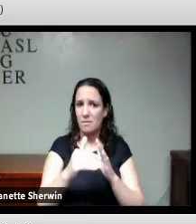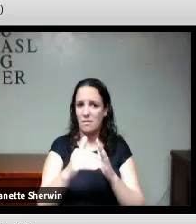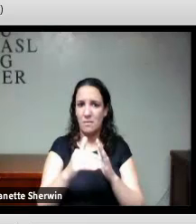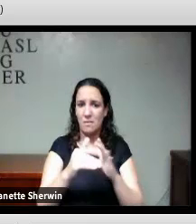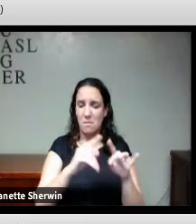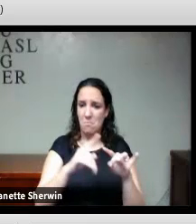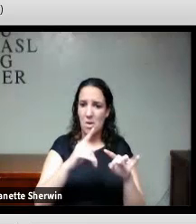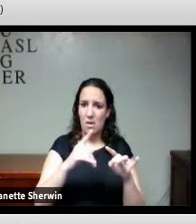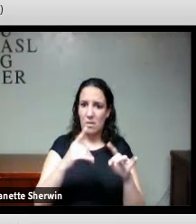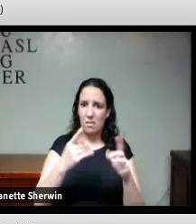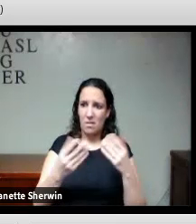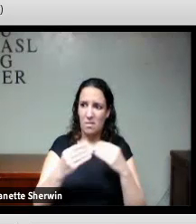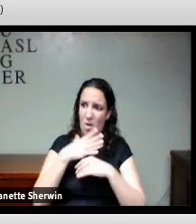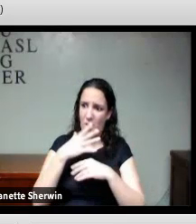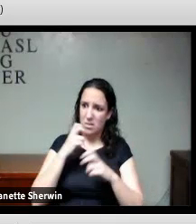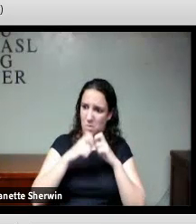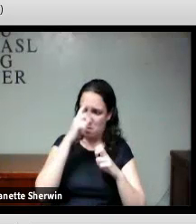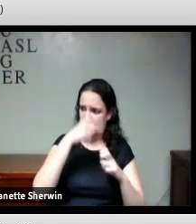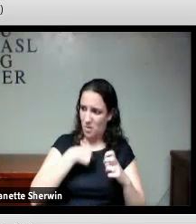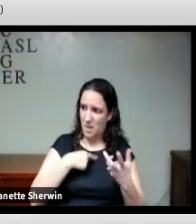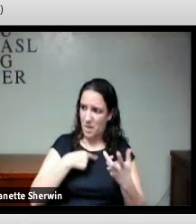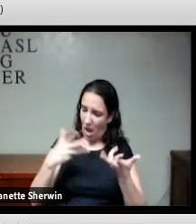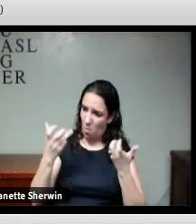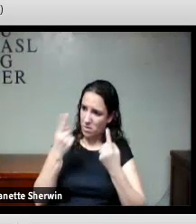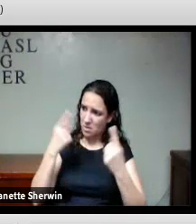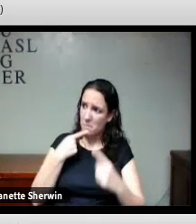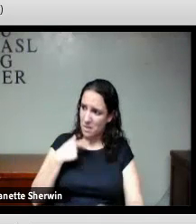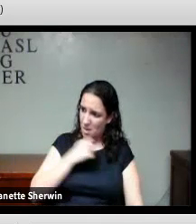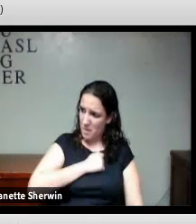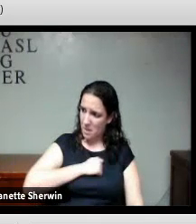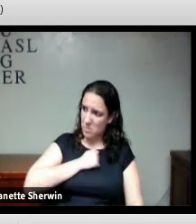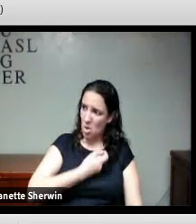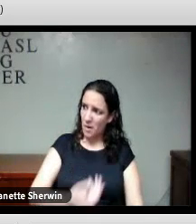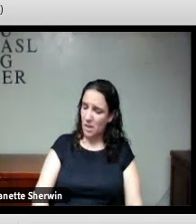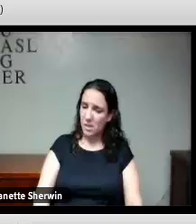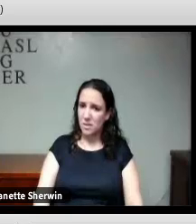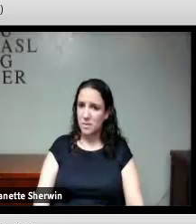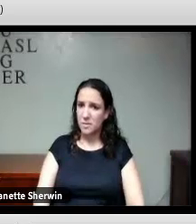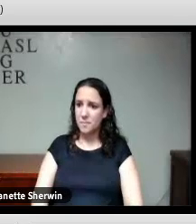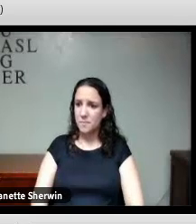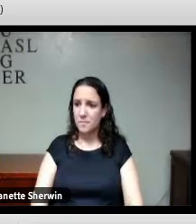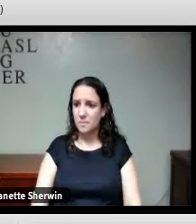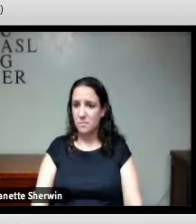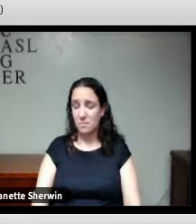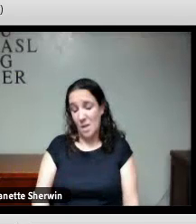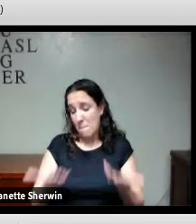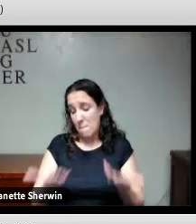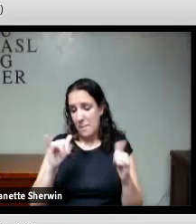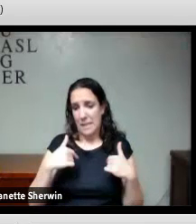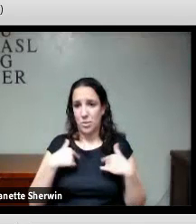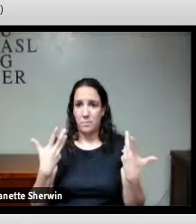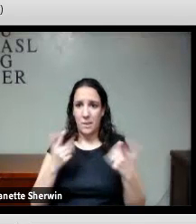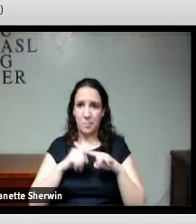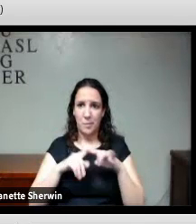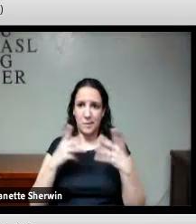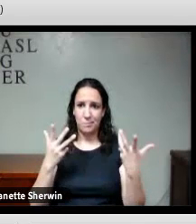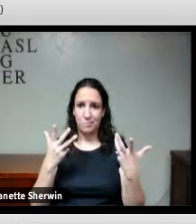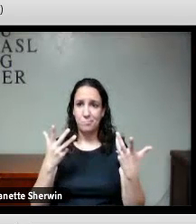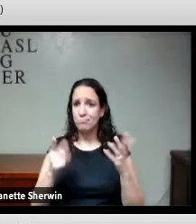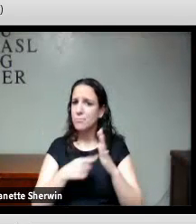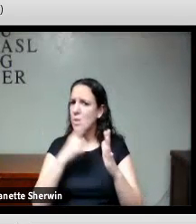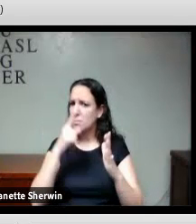me or caused a problem for me, I want somebody to apologize to me. Maybe that's just me, I don't know. But I think sometimes it is appropriate